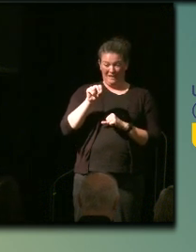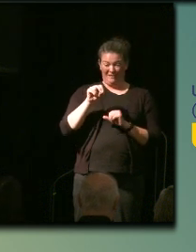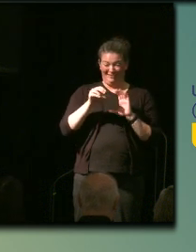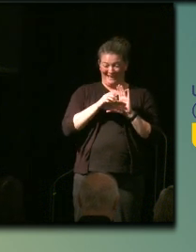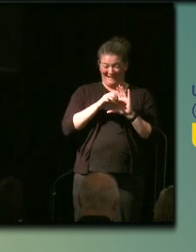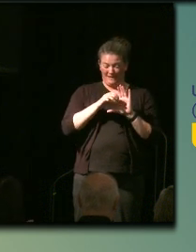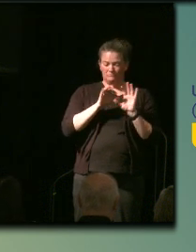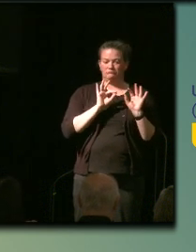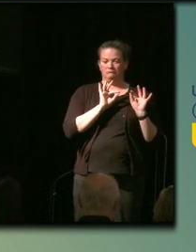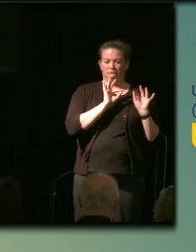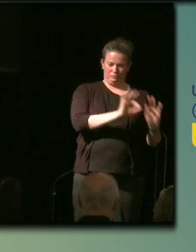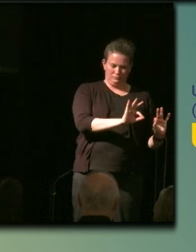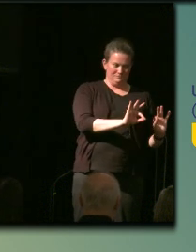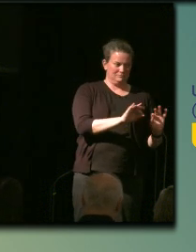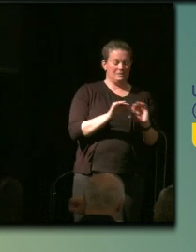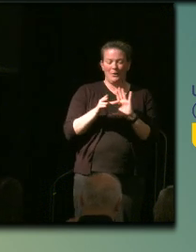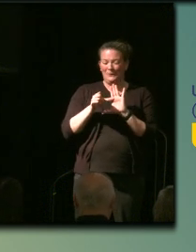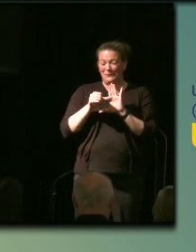weren't.